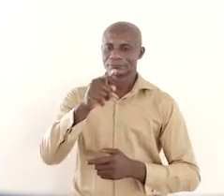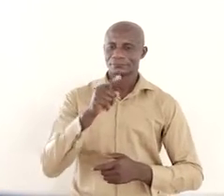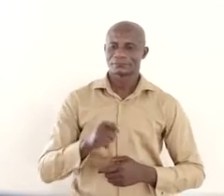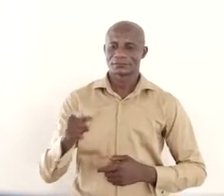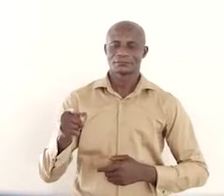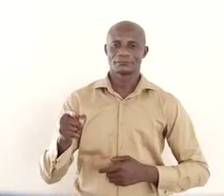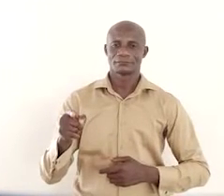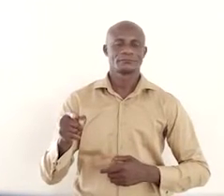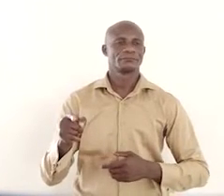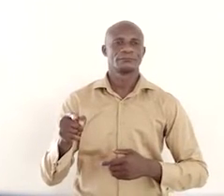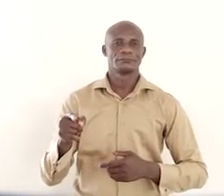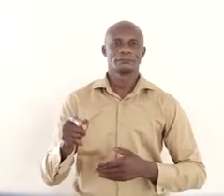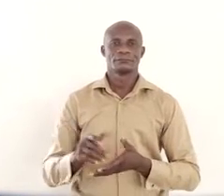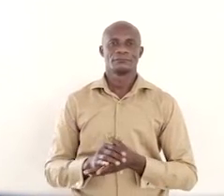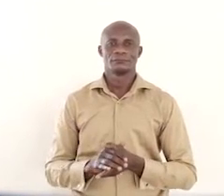Mm-hmm. Therefore,